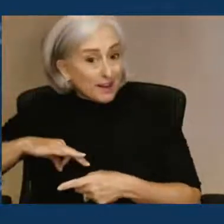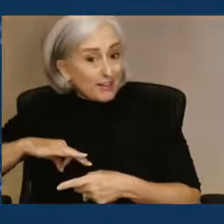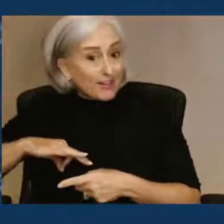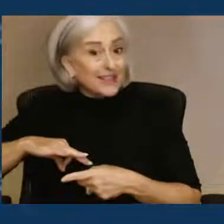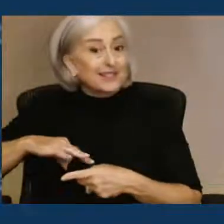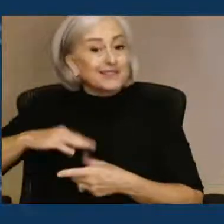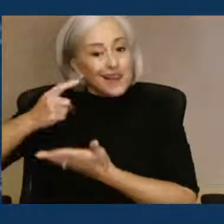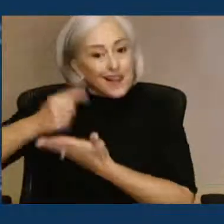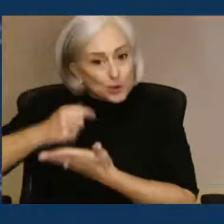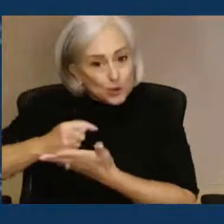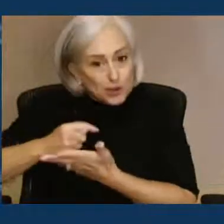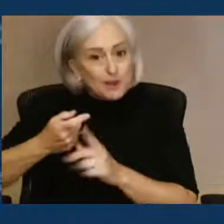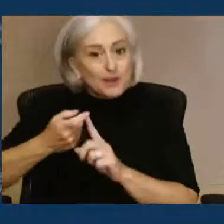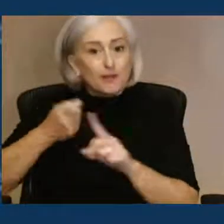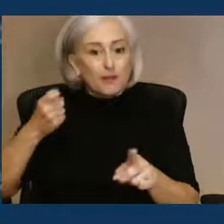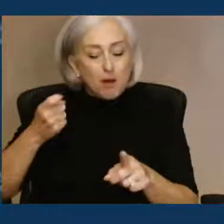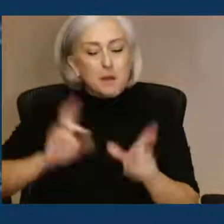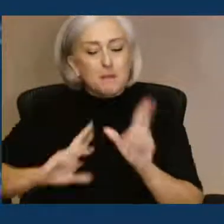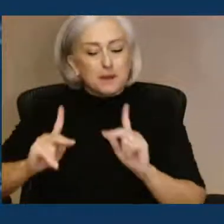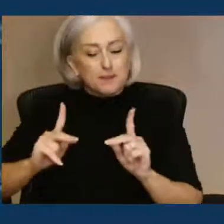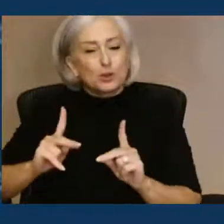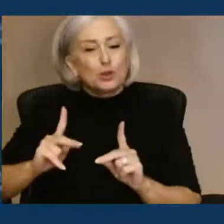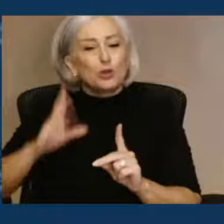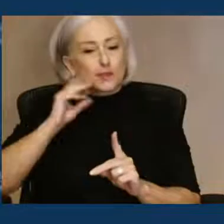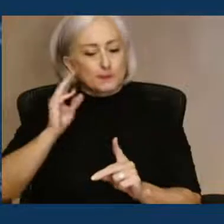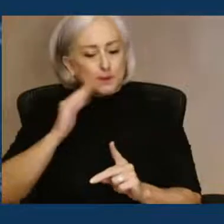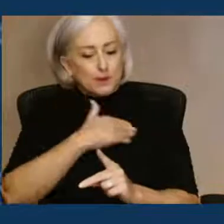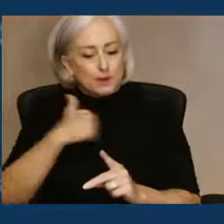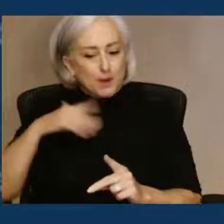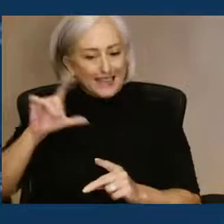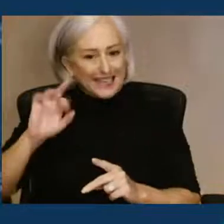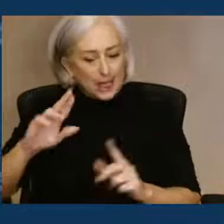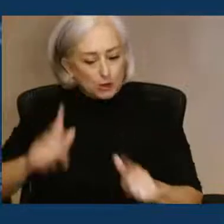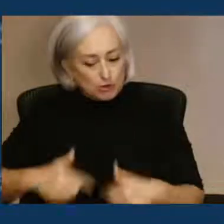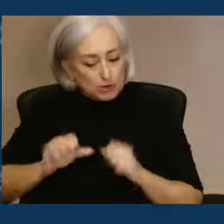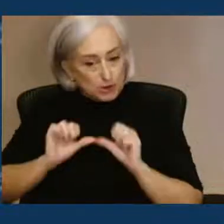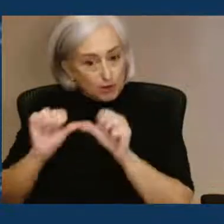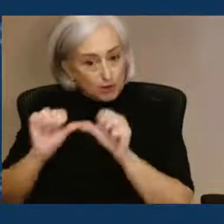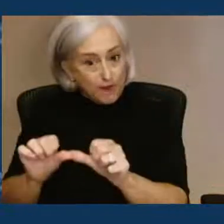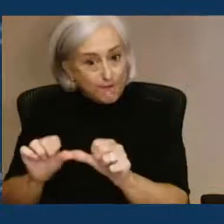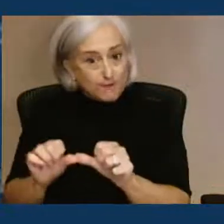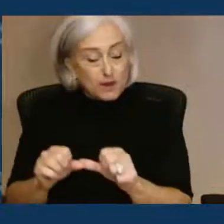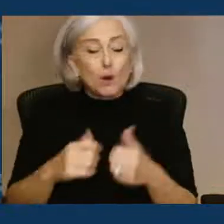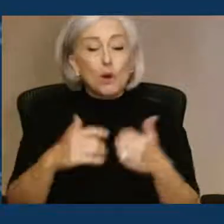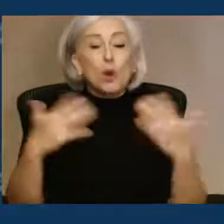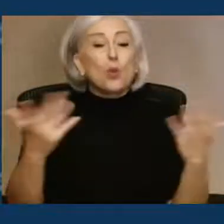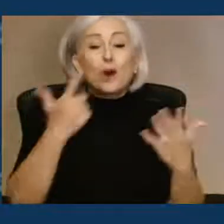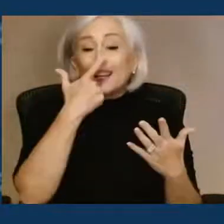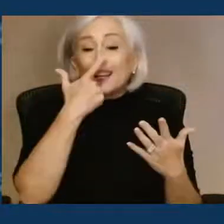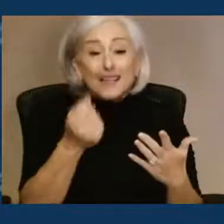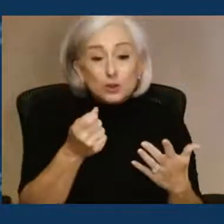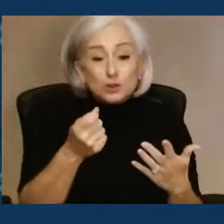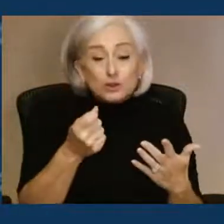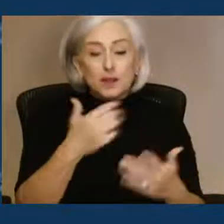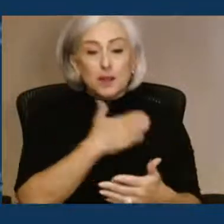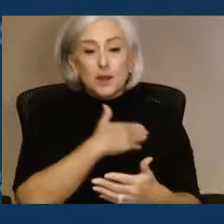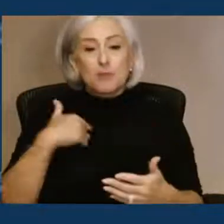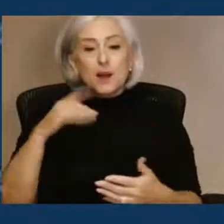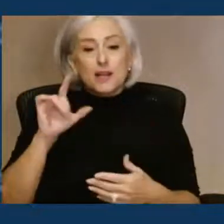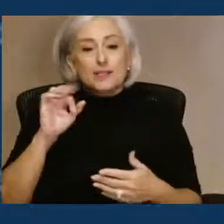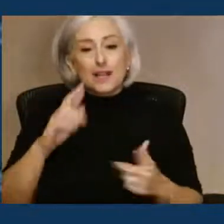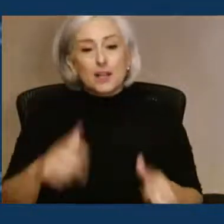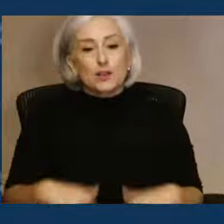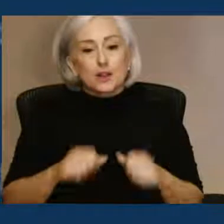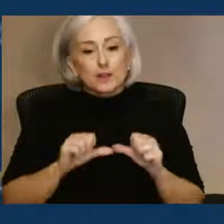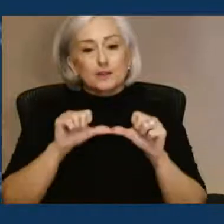survivorship. What I found really interesting that I just learned is that breast survivorship has become an endowed chair